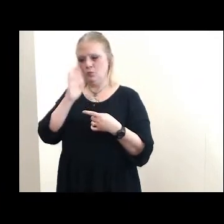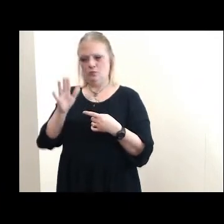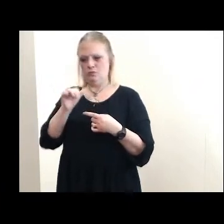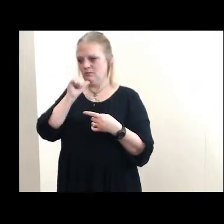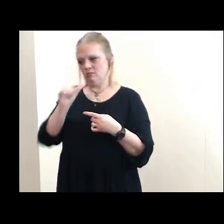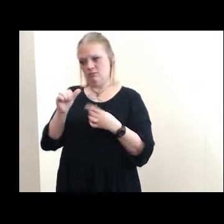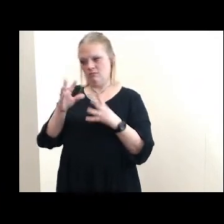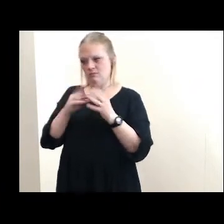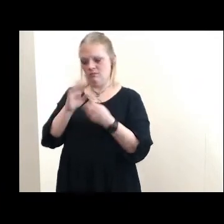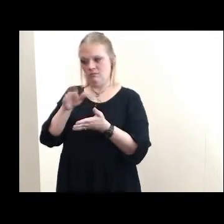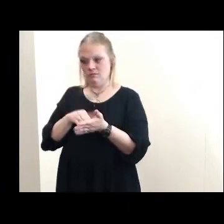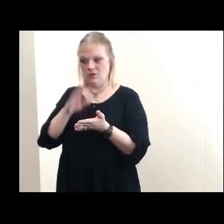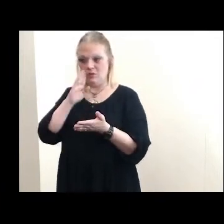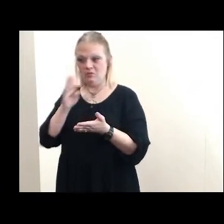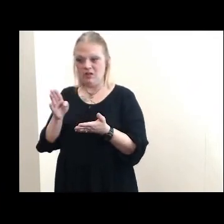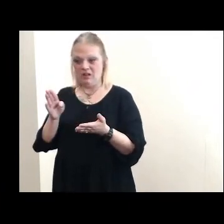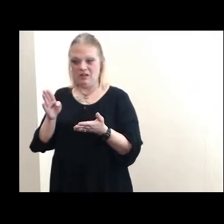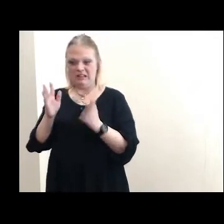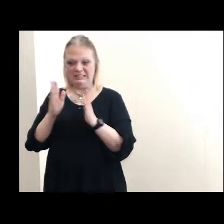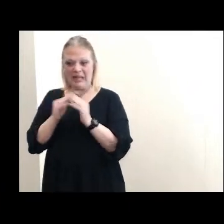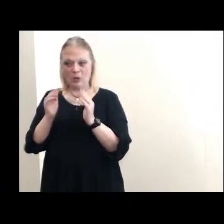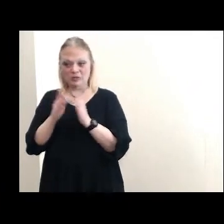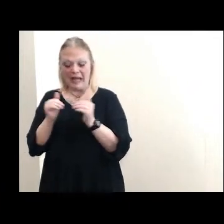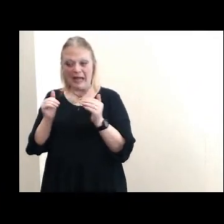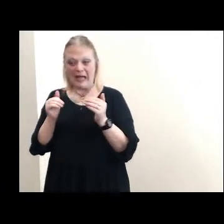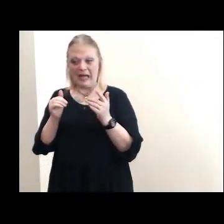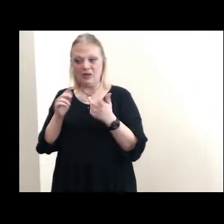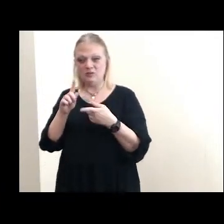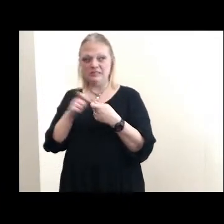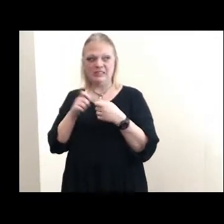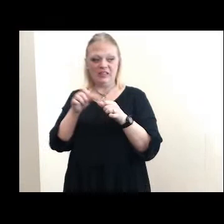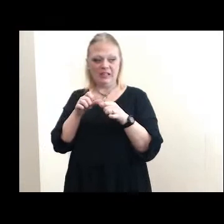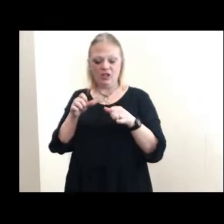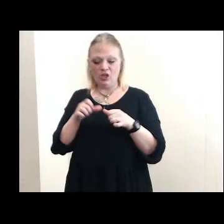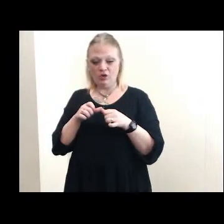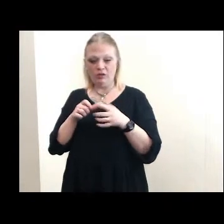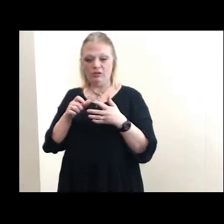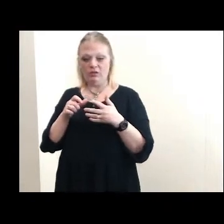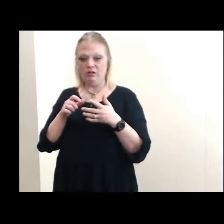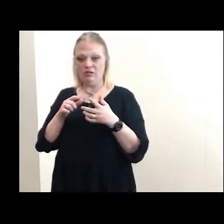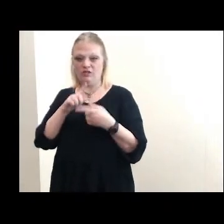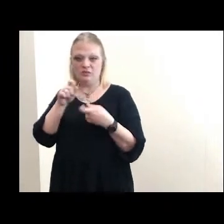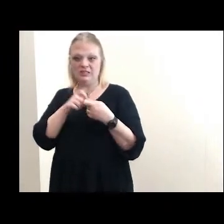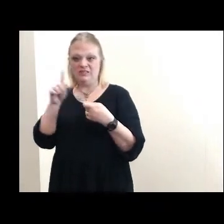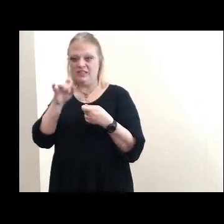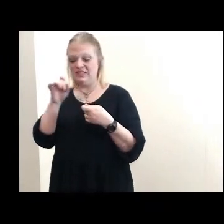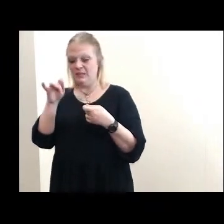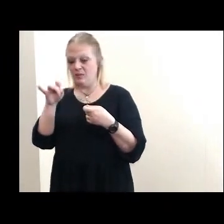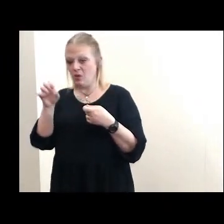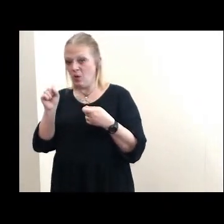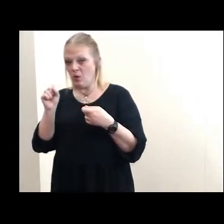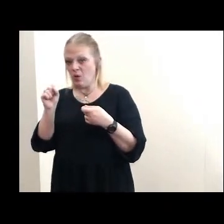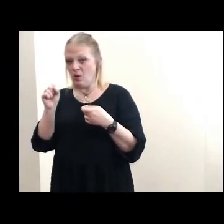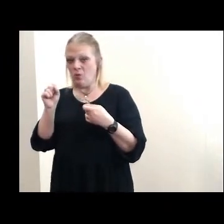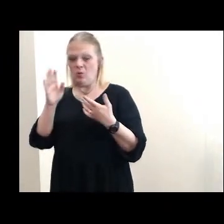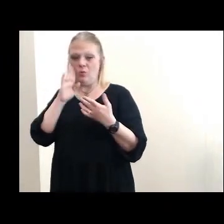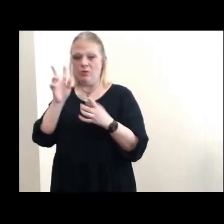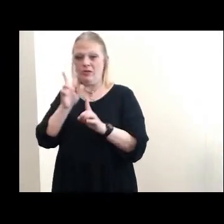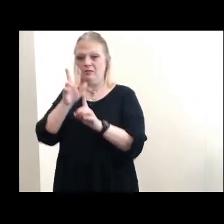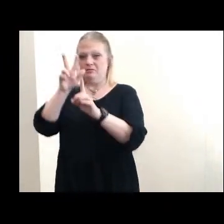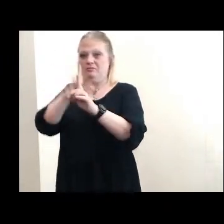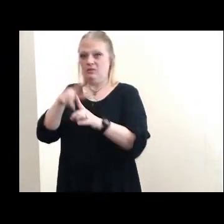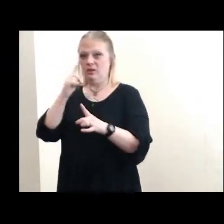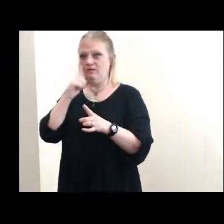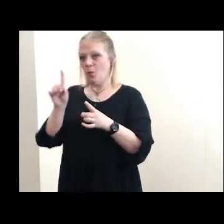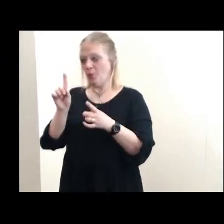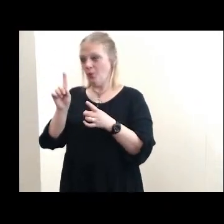convention center. Will it be, do we know, downtown, in specific areas catering to specific zip codes? Will it be designated for